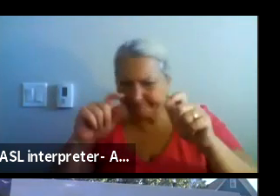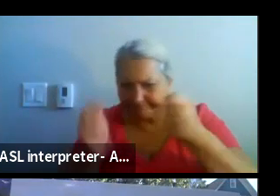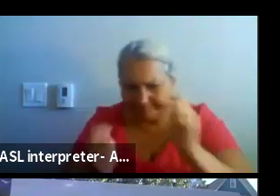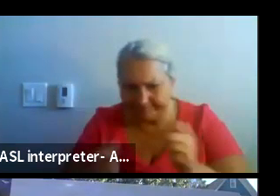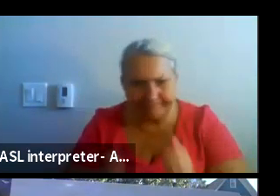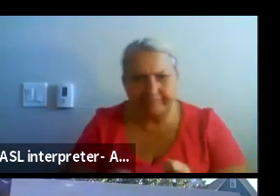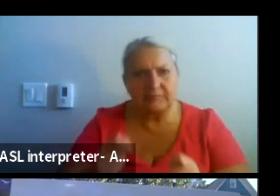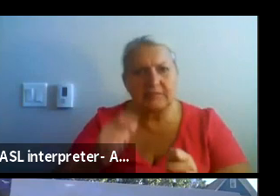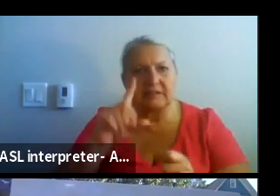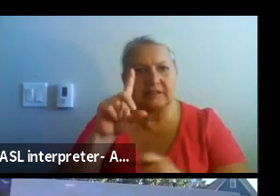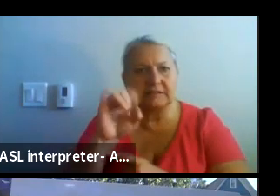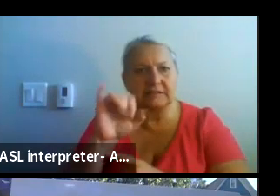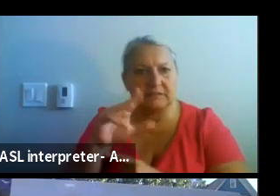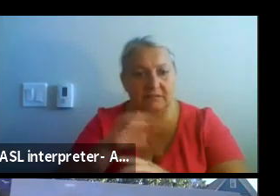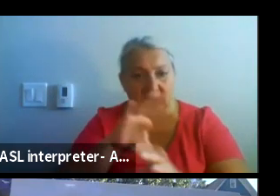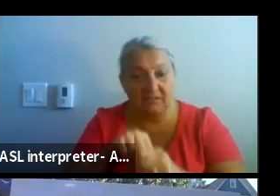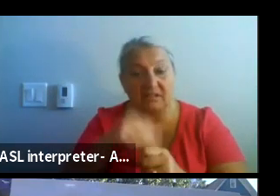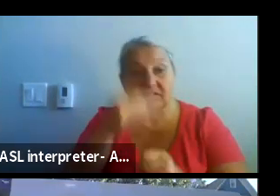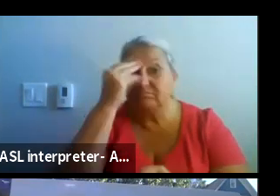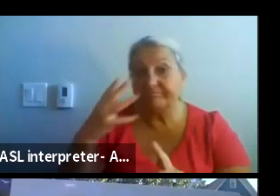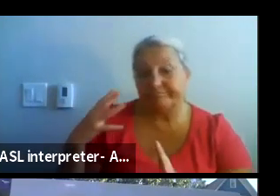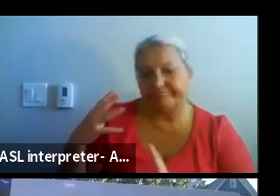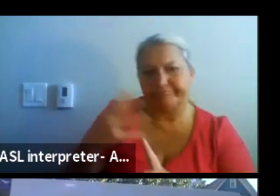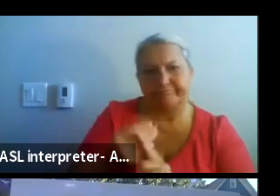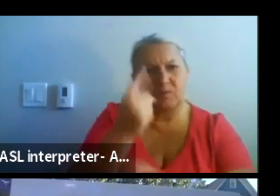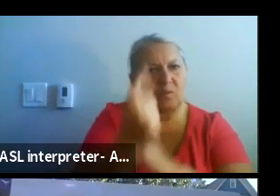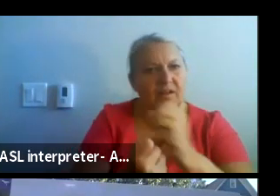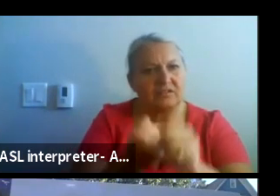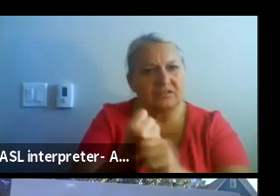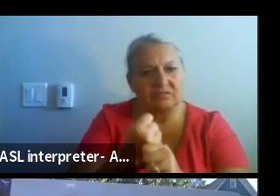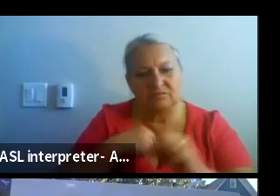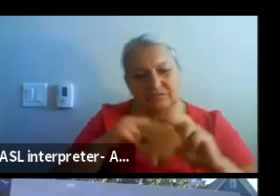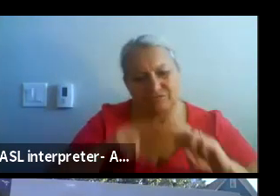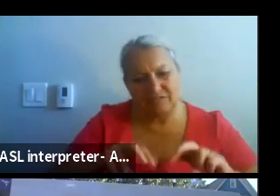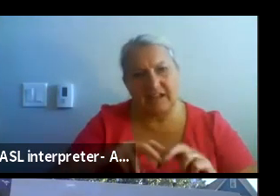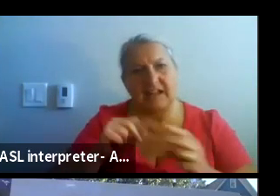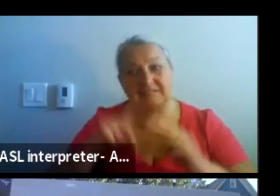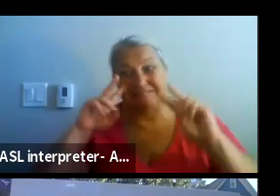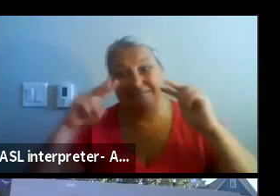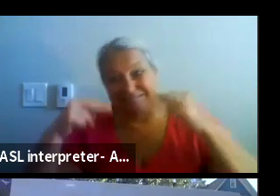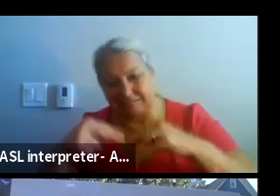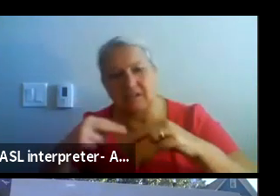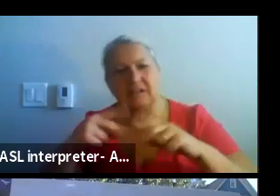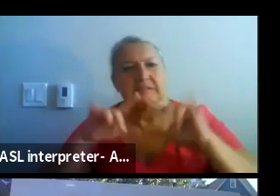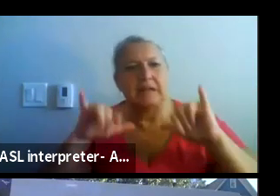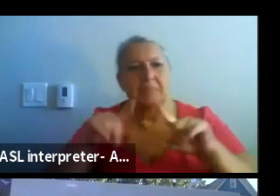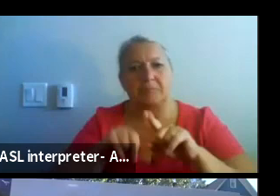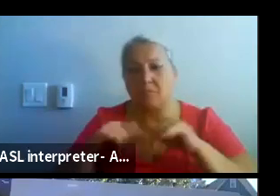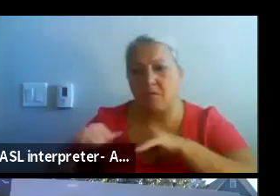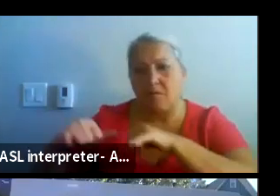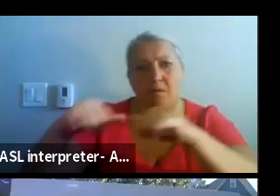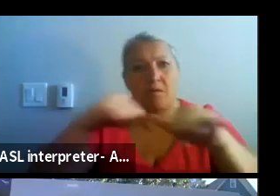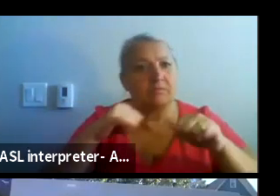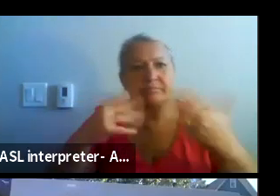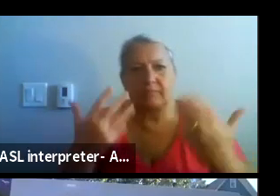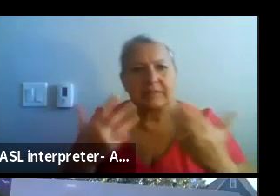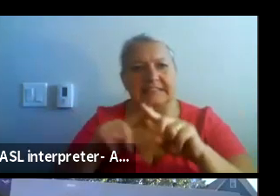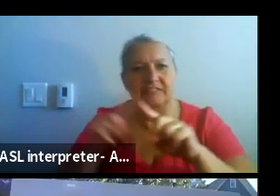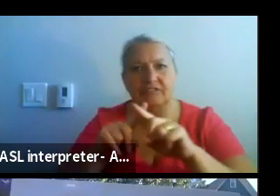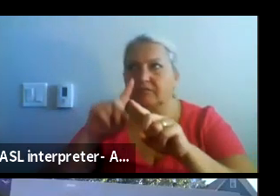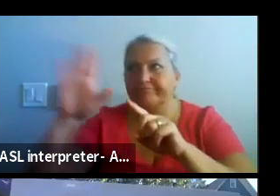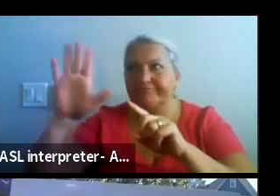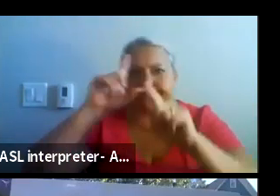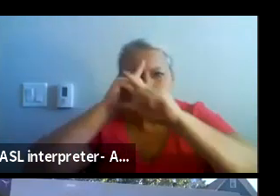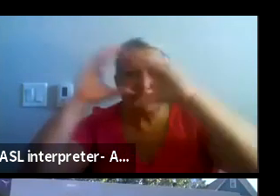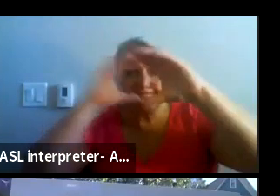from our year plus of work and research in transnational convening and creative collaboration through virtual mediums. The